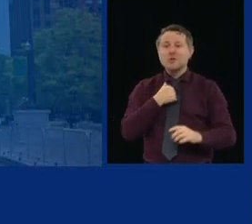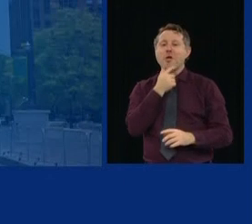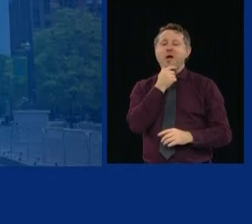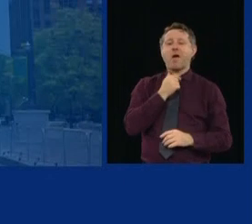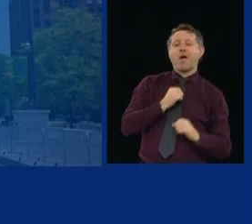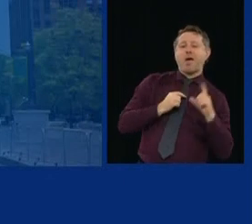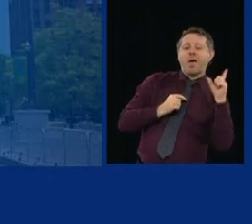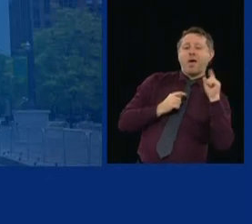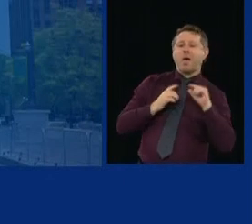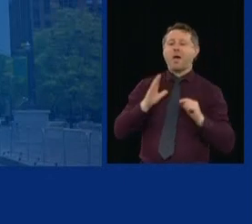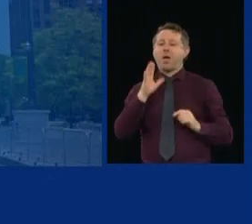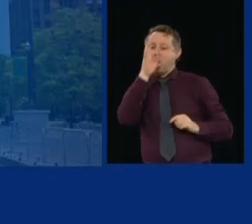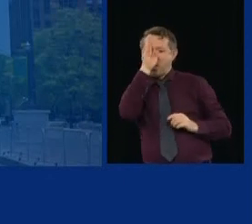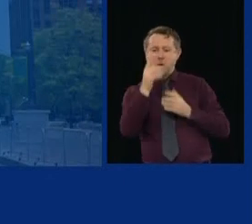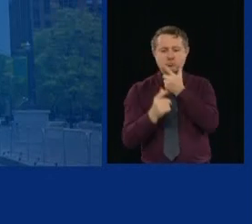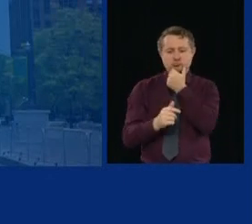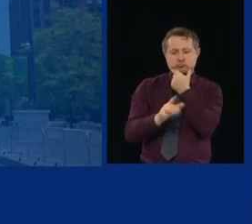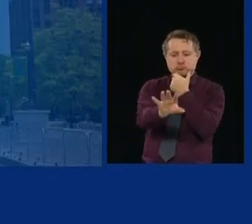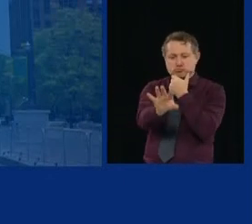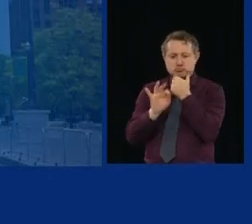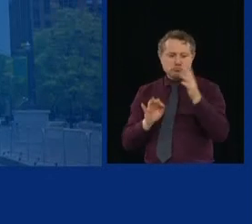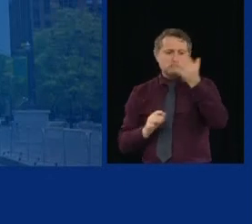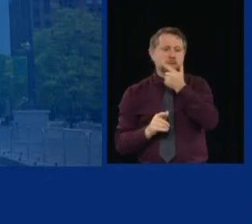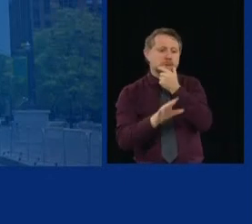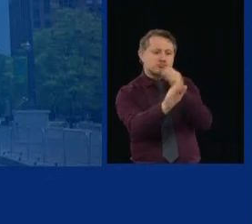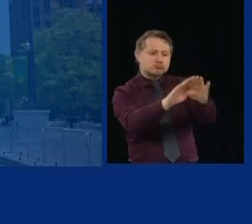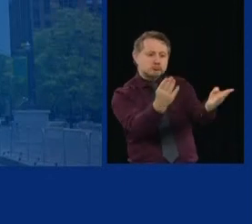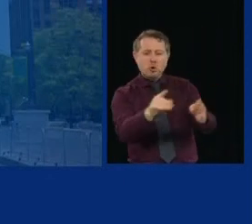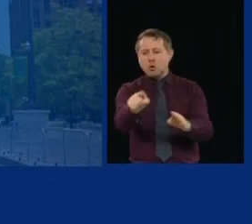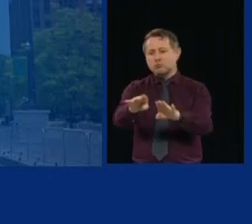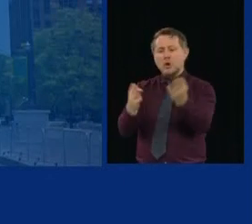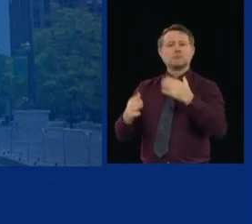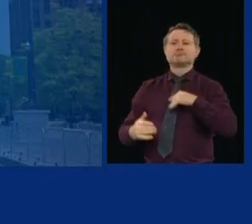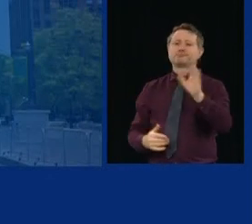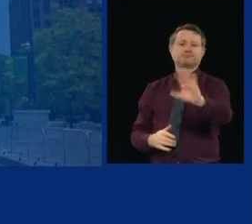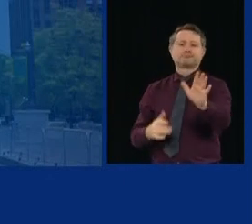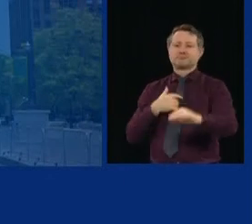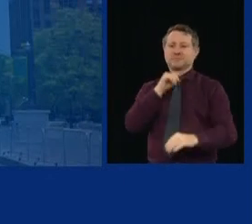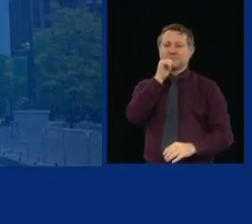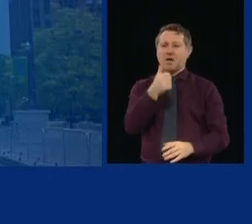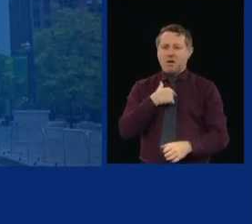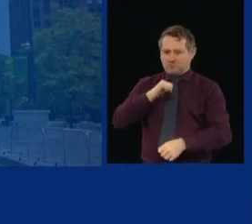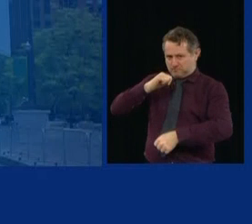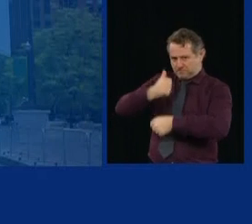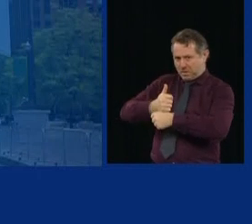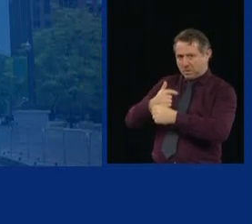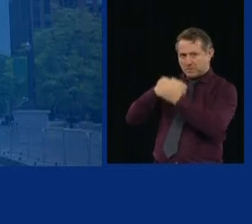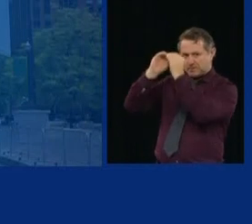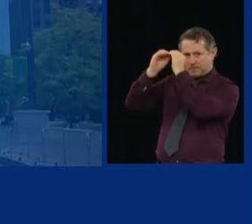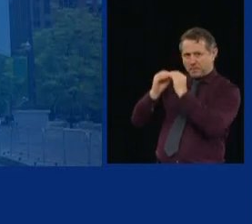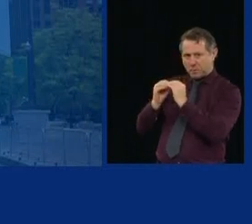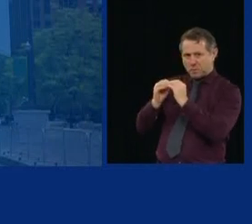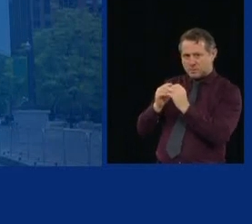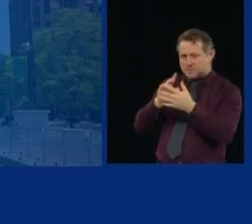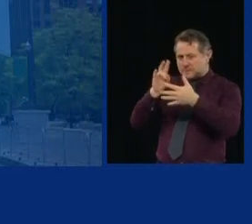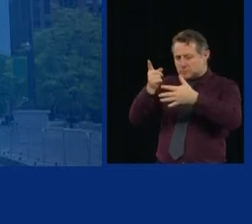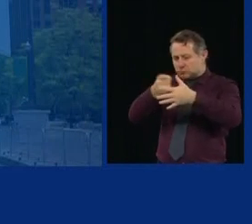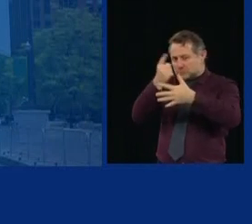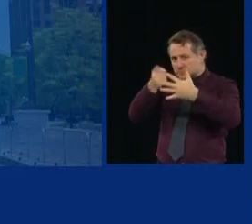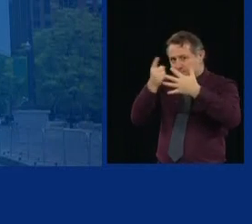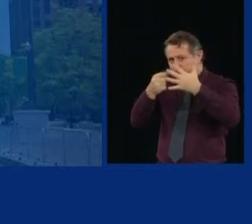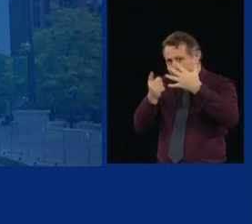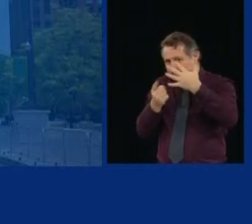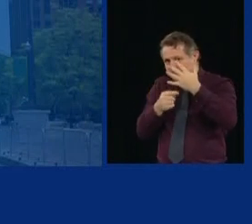on the numbers. 7 criteria, which basically measure the infection rate, hospitalization rate, testing rate, et cetera, and that's how